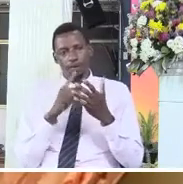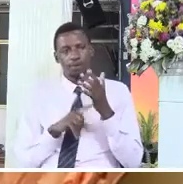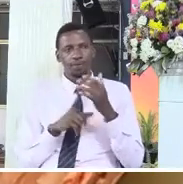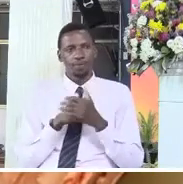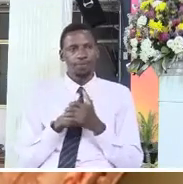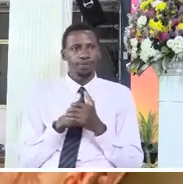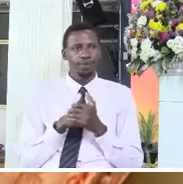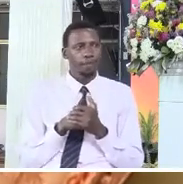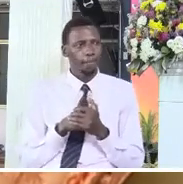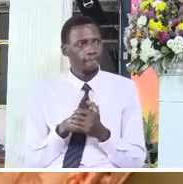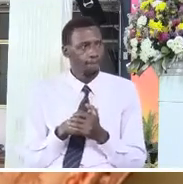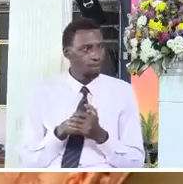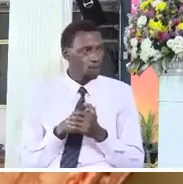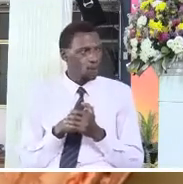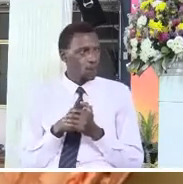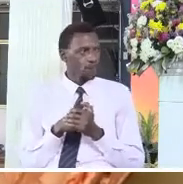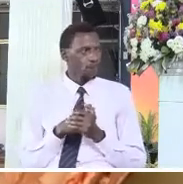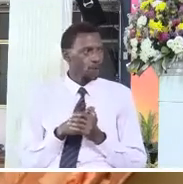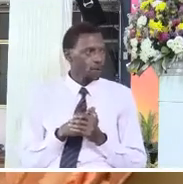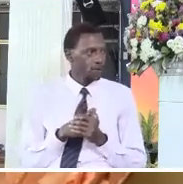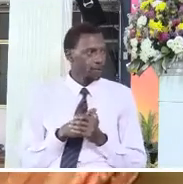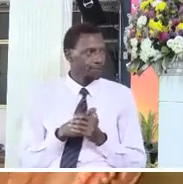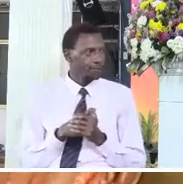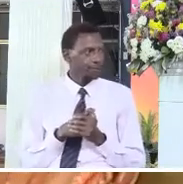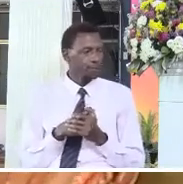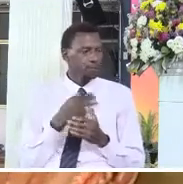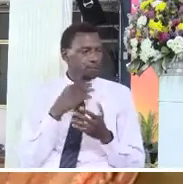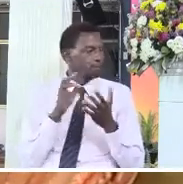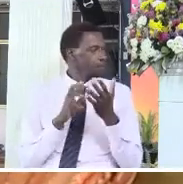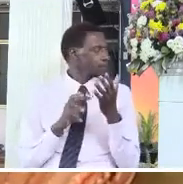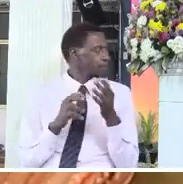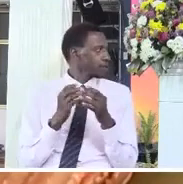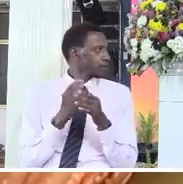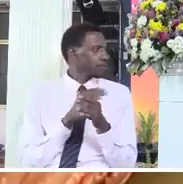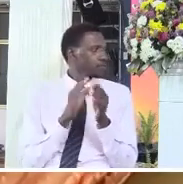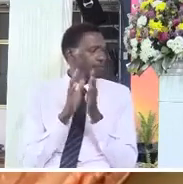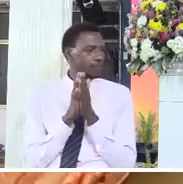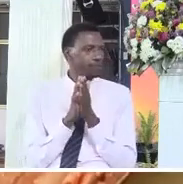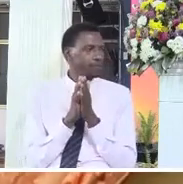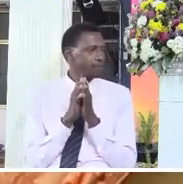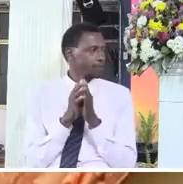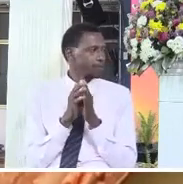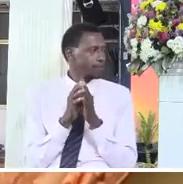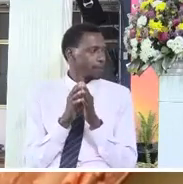and that's the last text I just want to read before we pray.